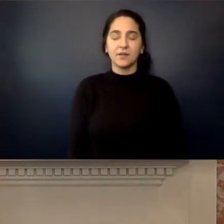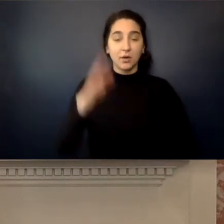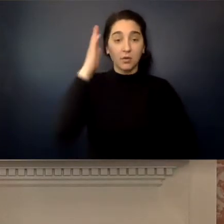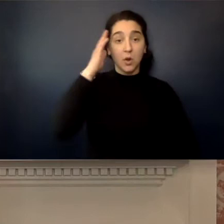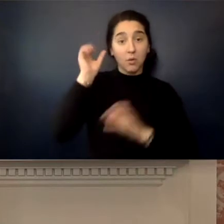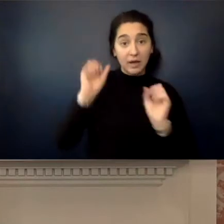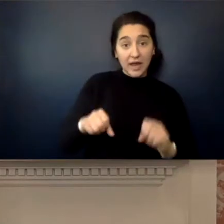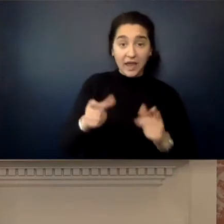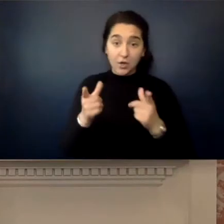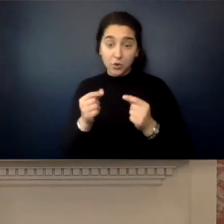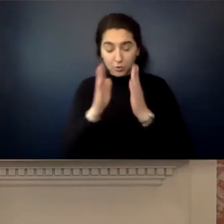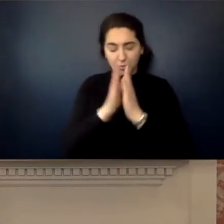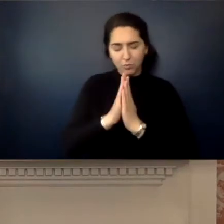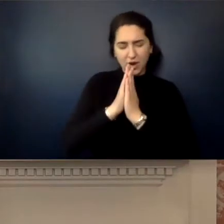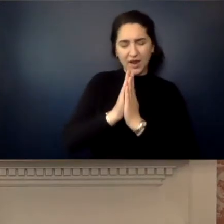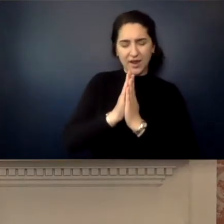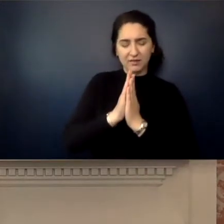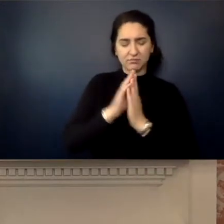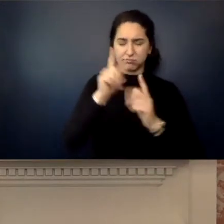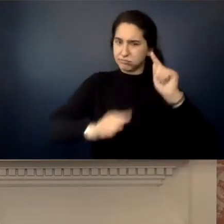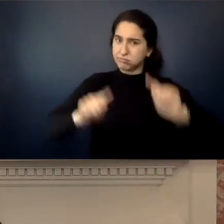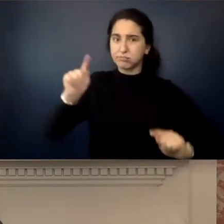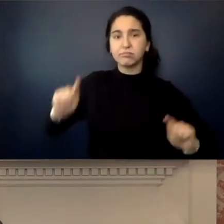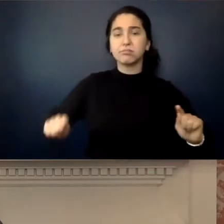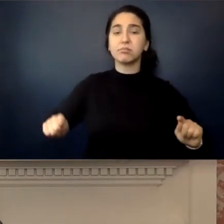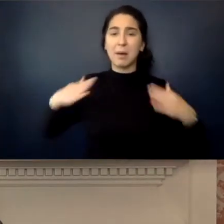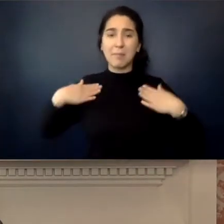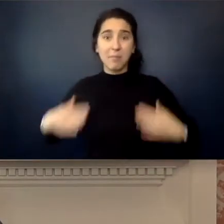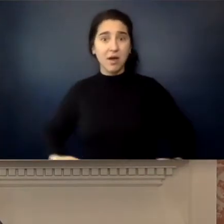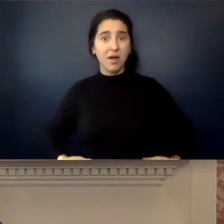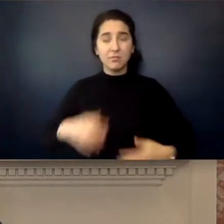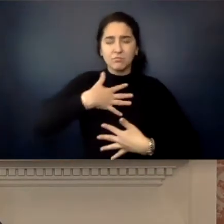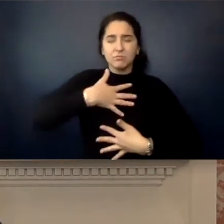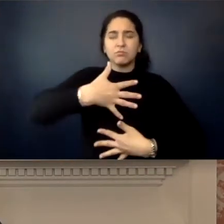We know that we can and do pray in many different